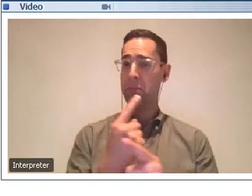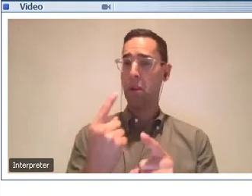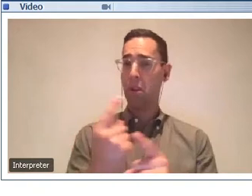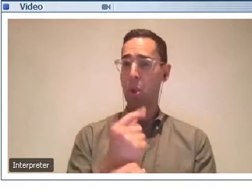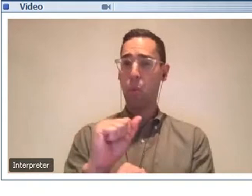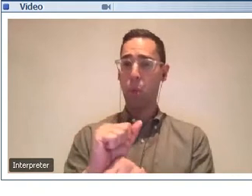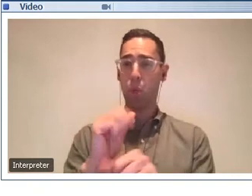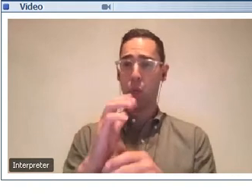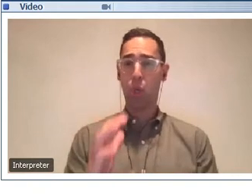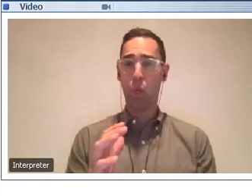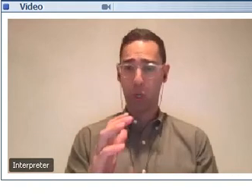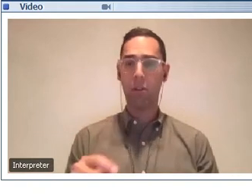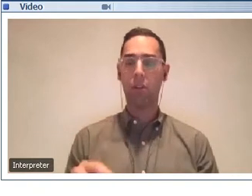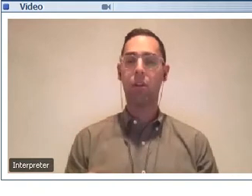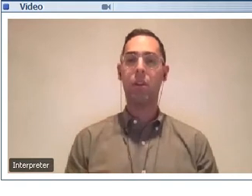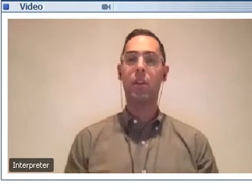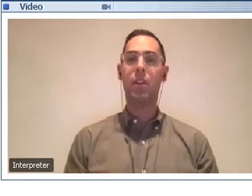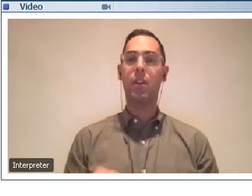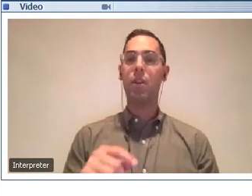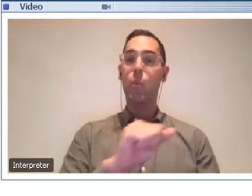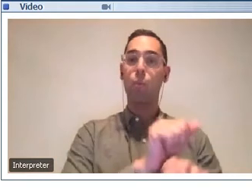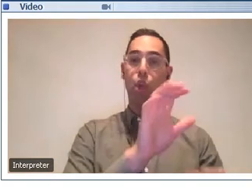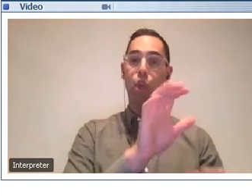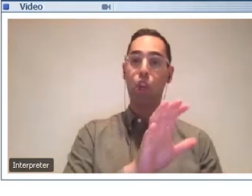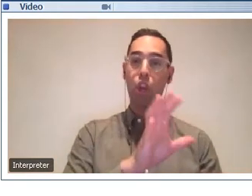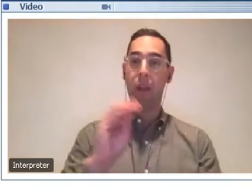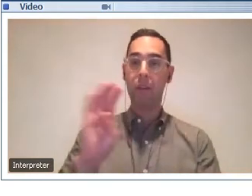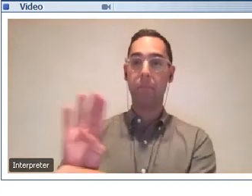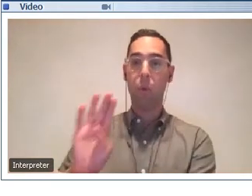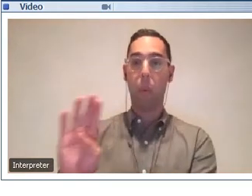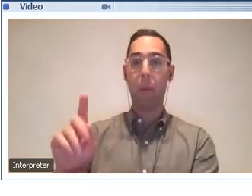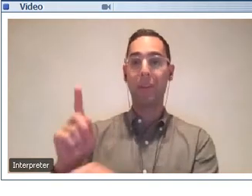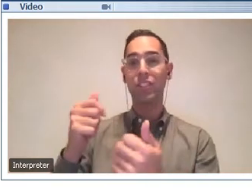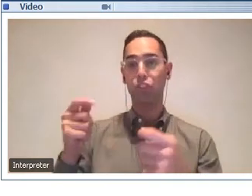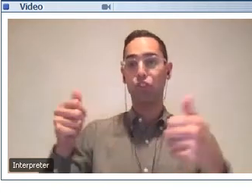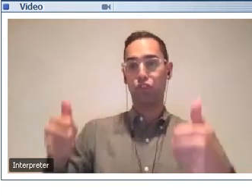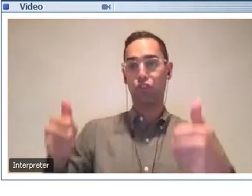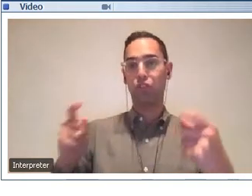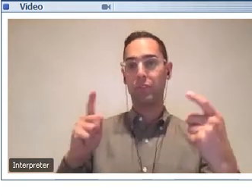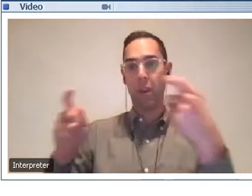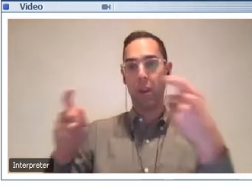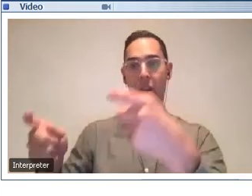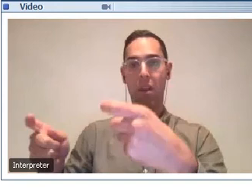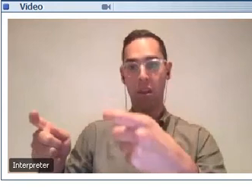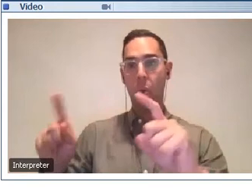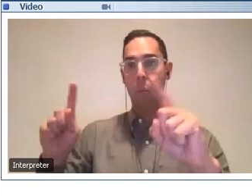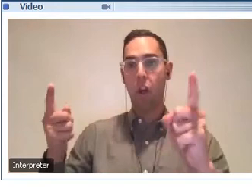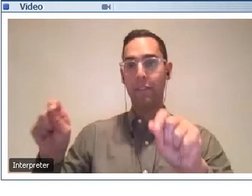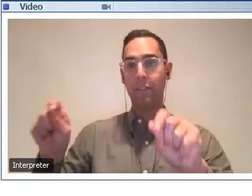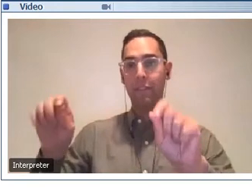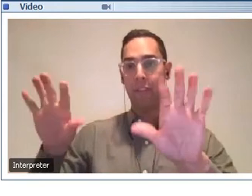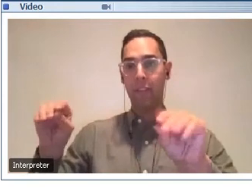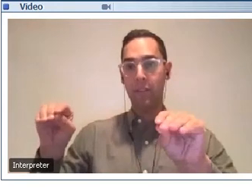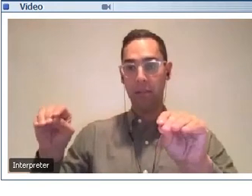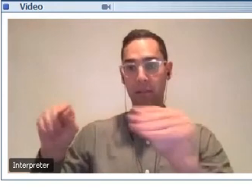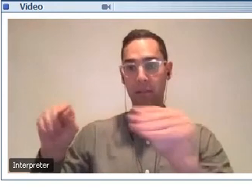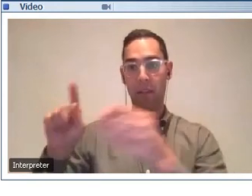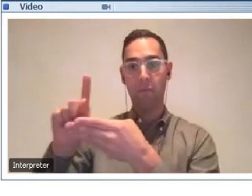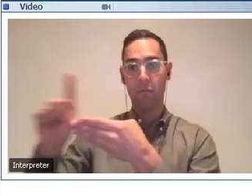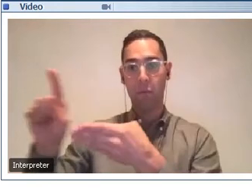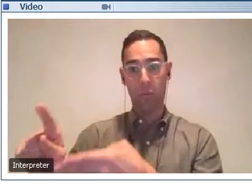employer would each pay $1.50 per week to contribute to this kind of paid family and medical